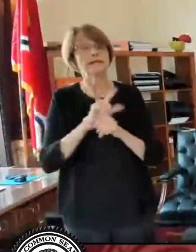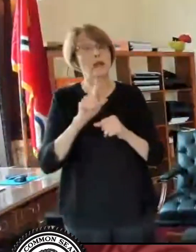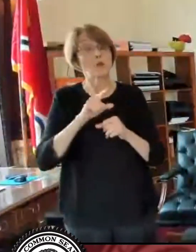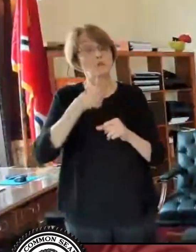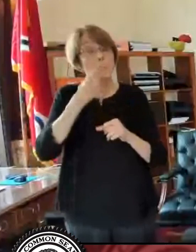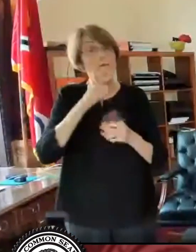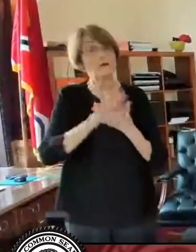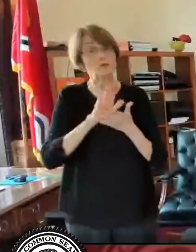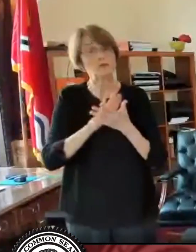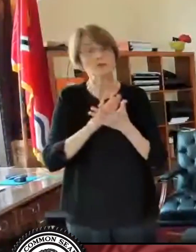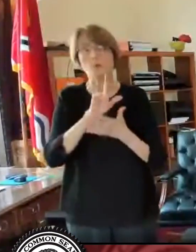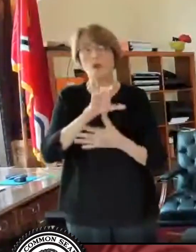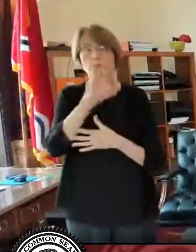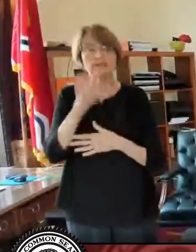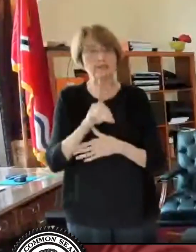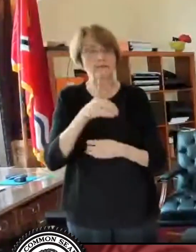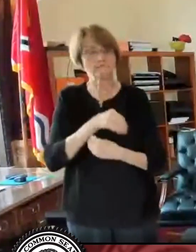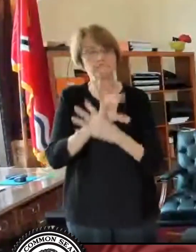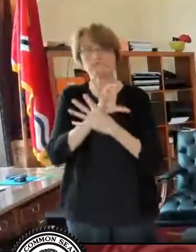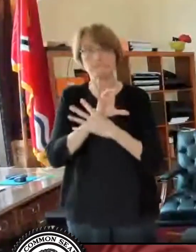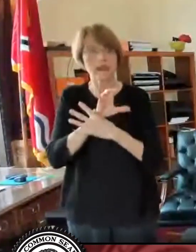They do have the